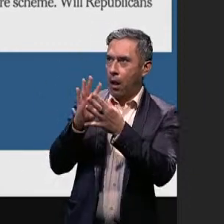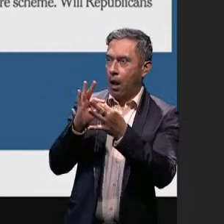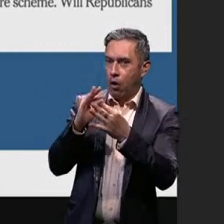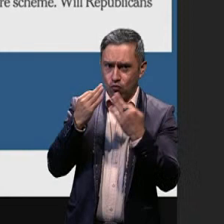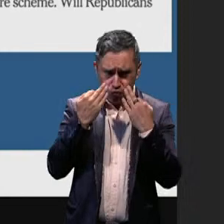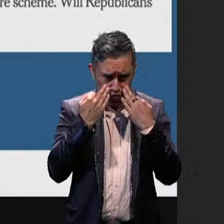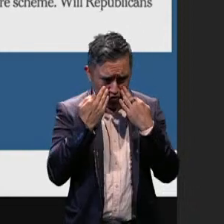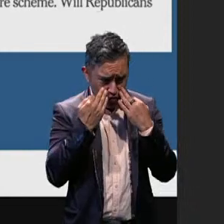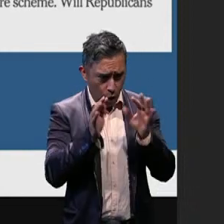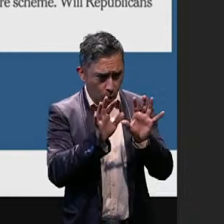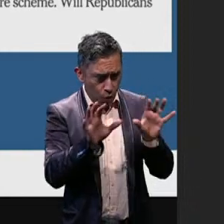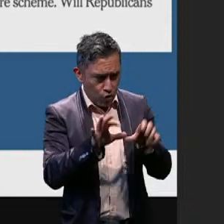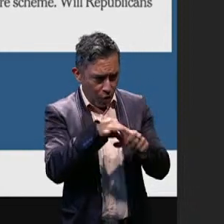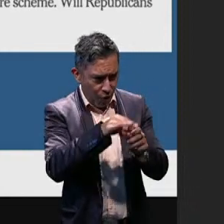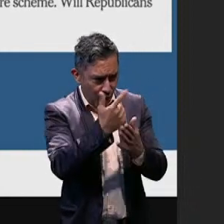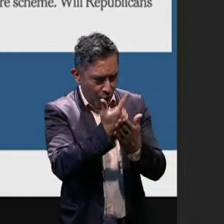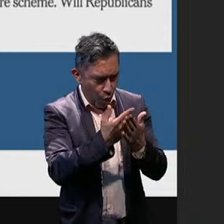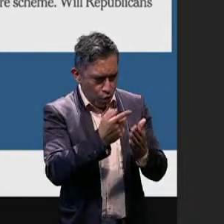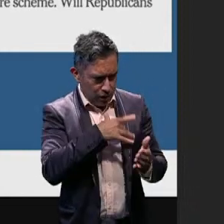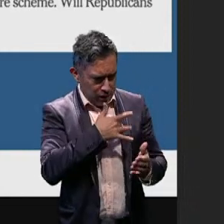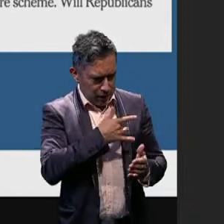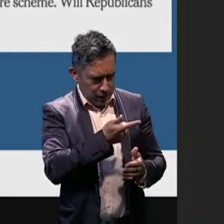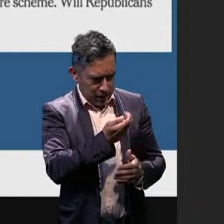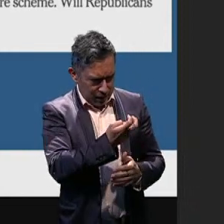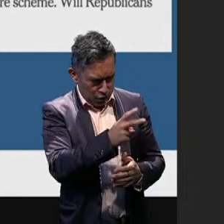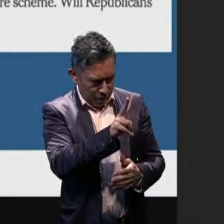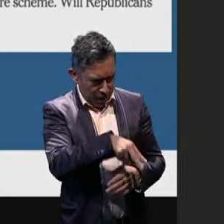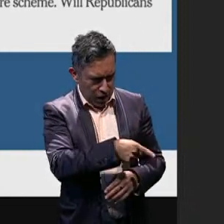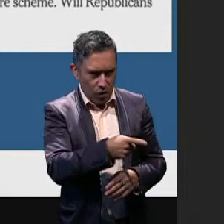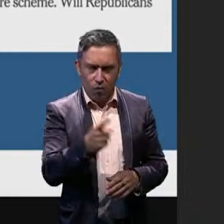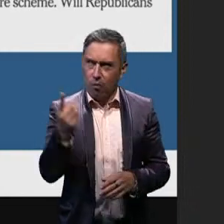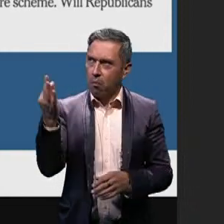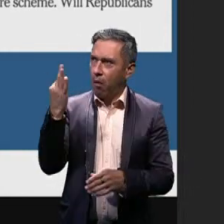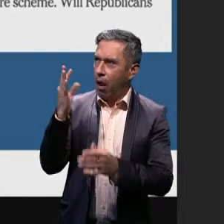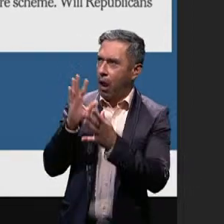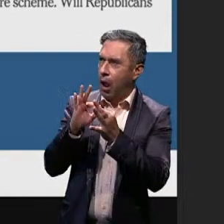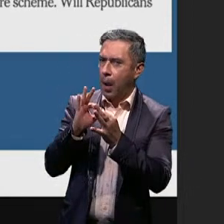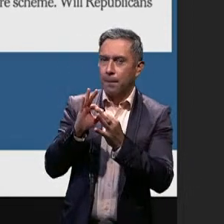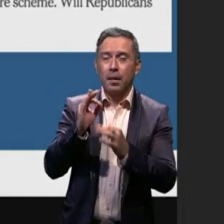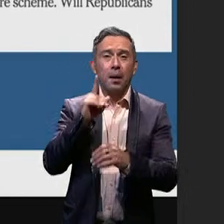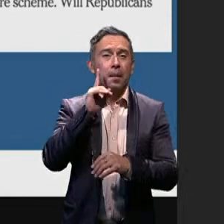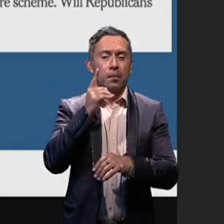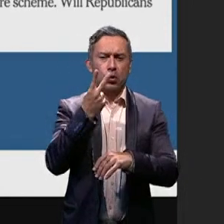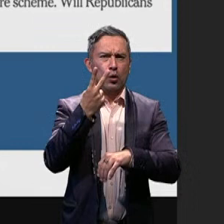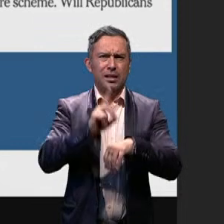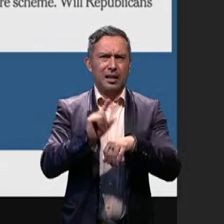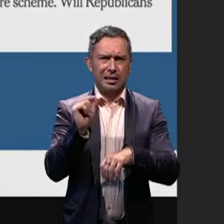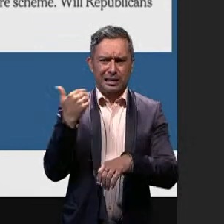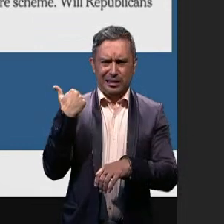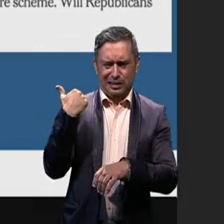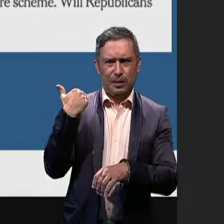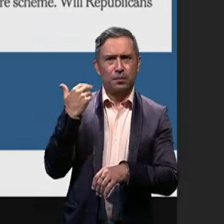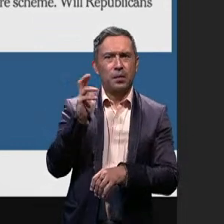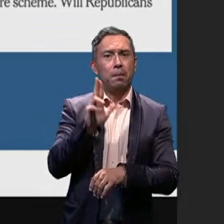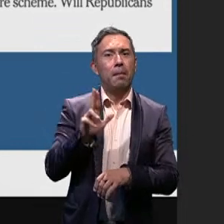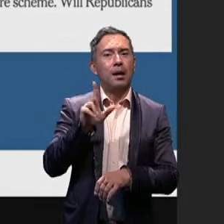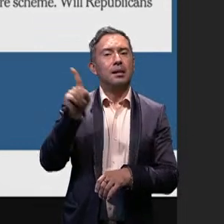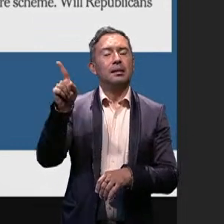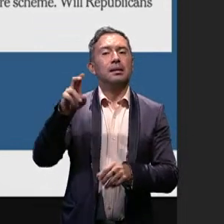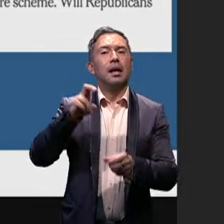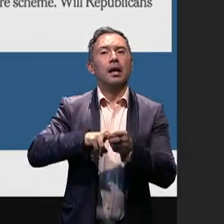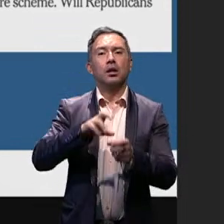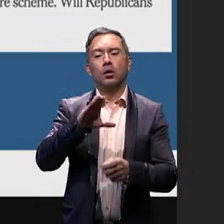ago on Tuesday in Colorado. Tina Peters, who was indicted